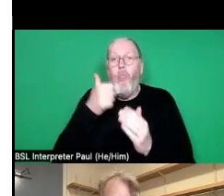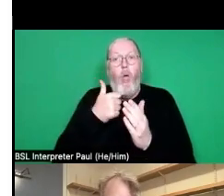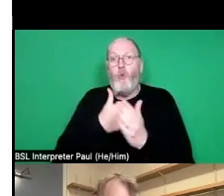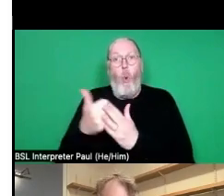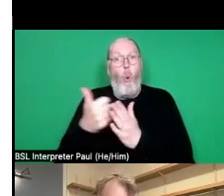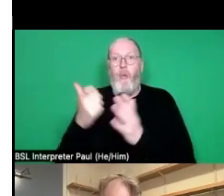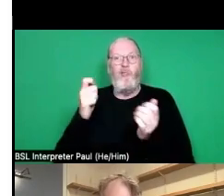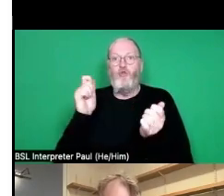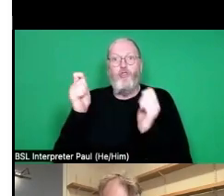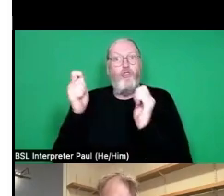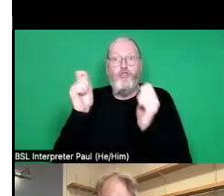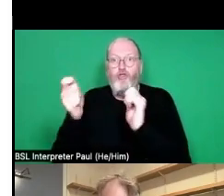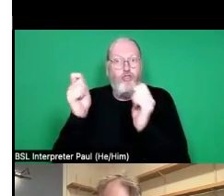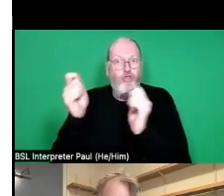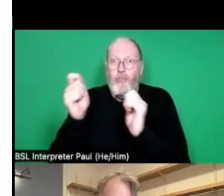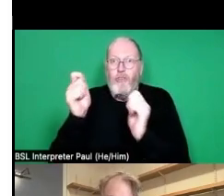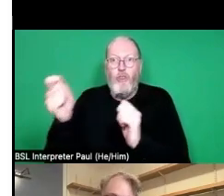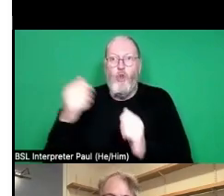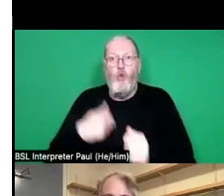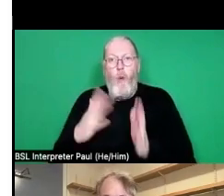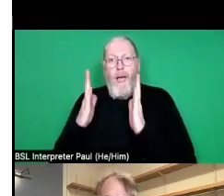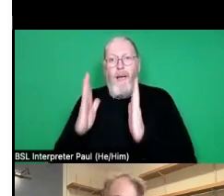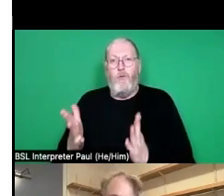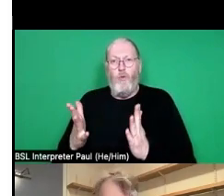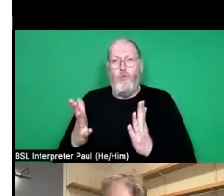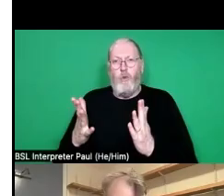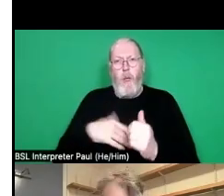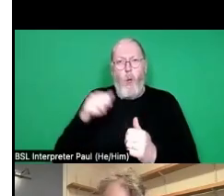pay attention to what it's spitting out,